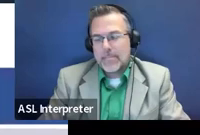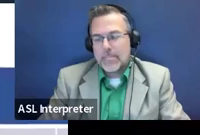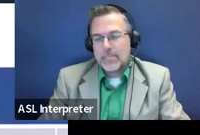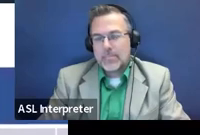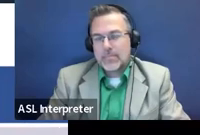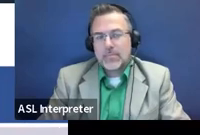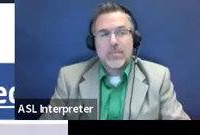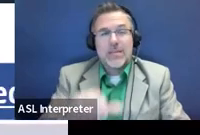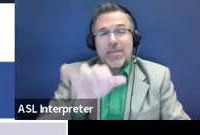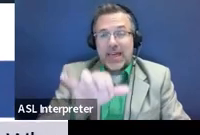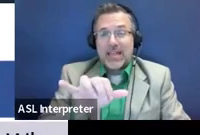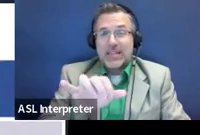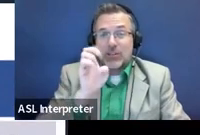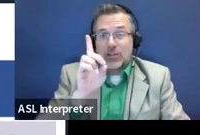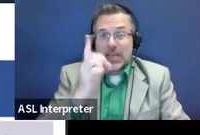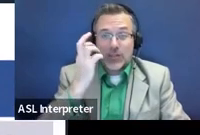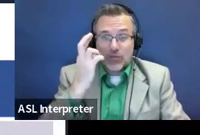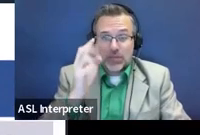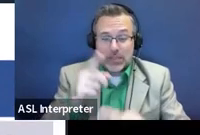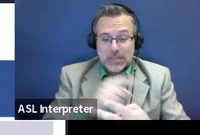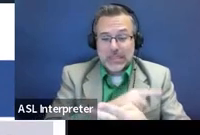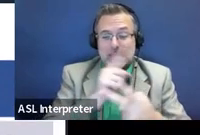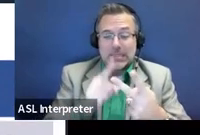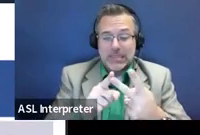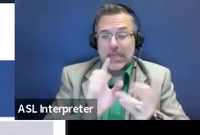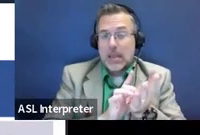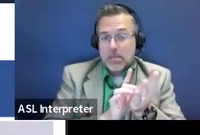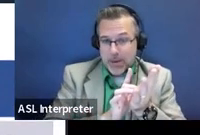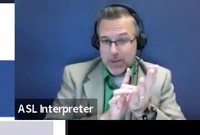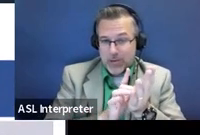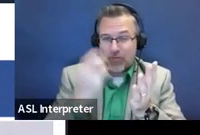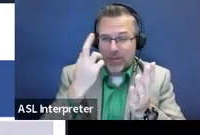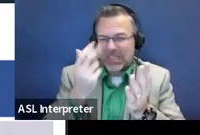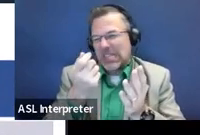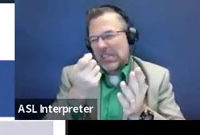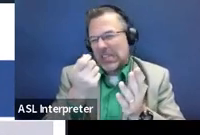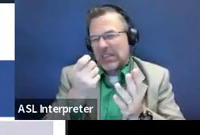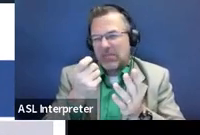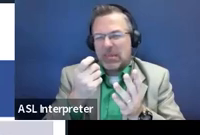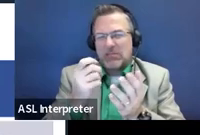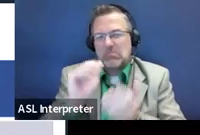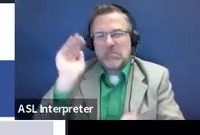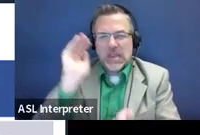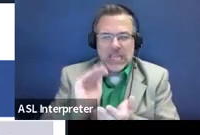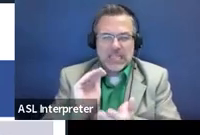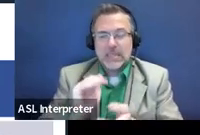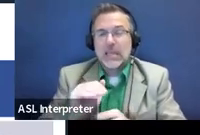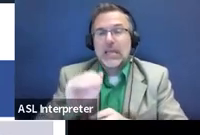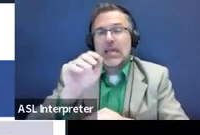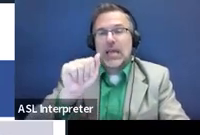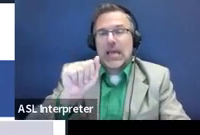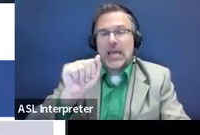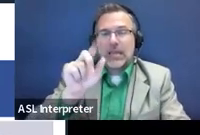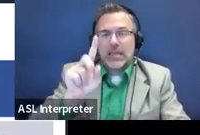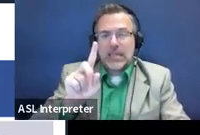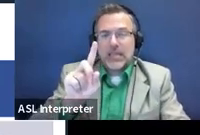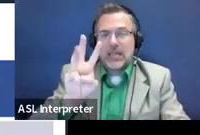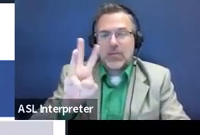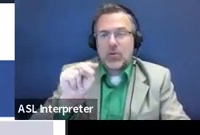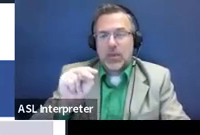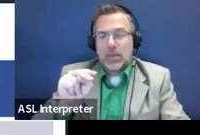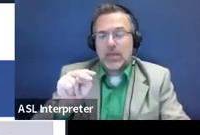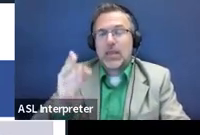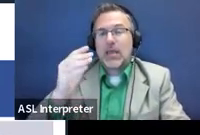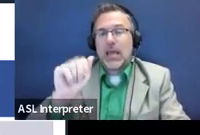That's educational. And then this is medical. Medical's a little bit less. These first two, the ADWN and ADLR, are